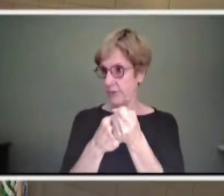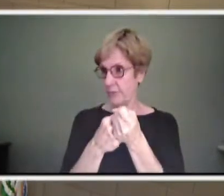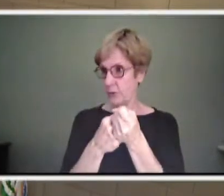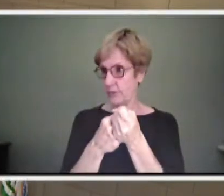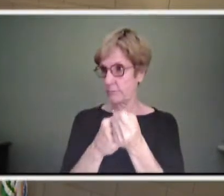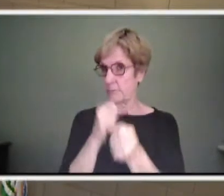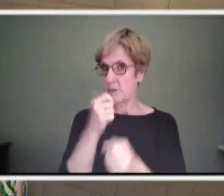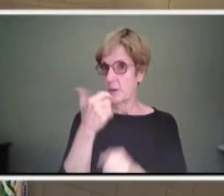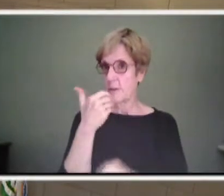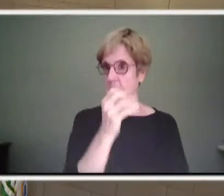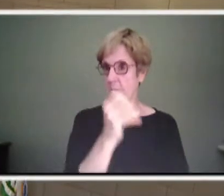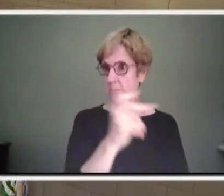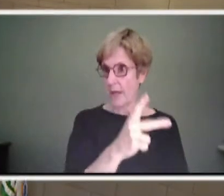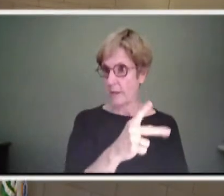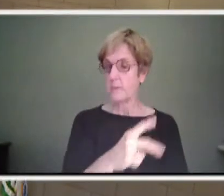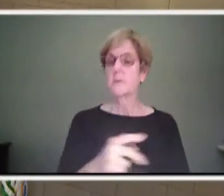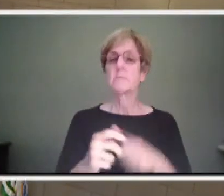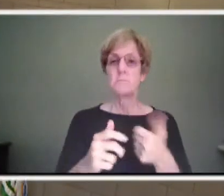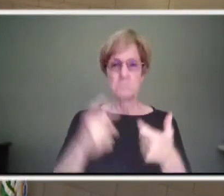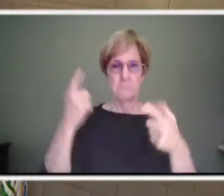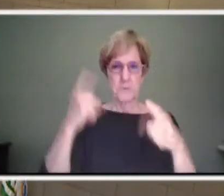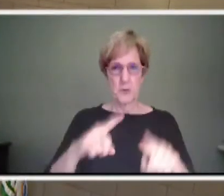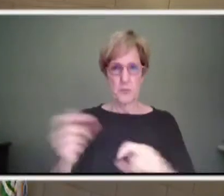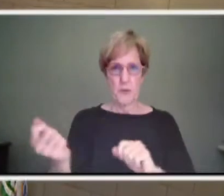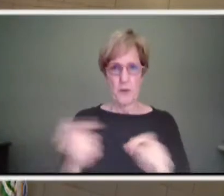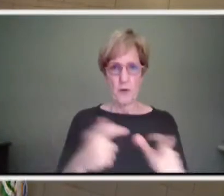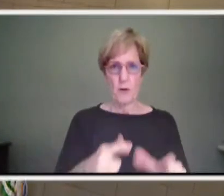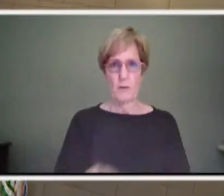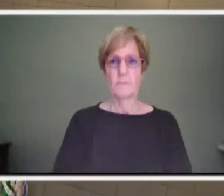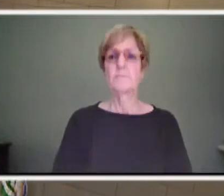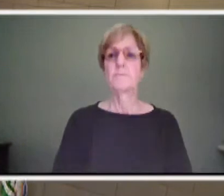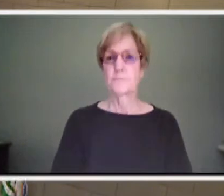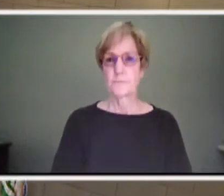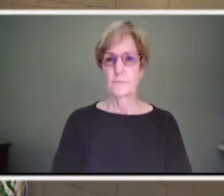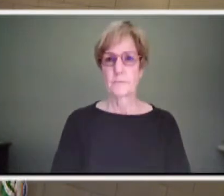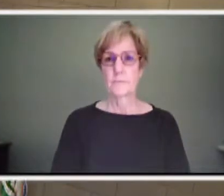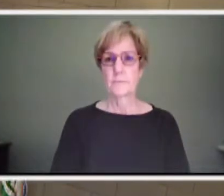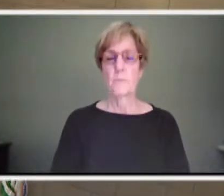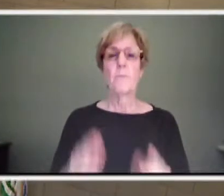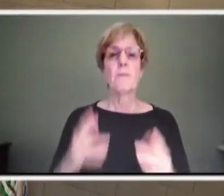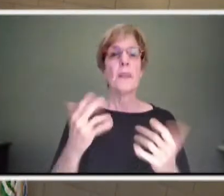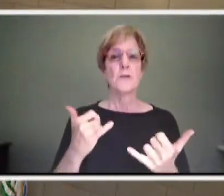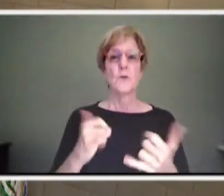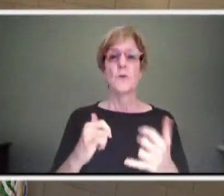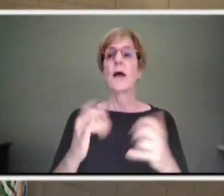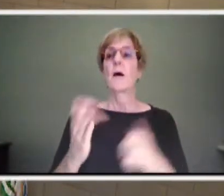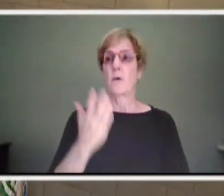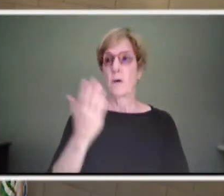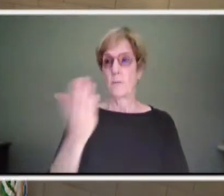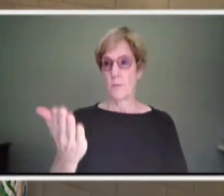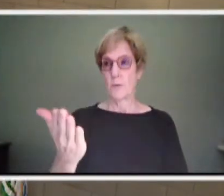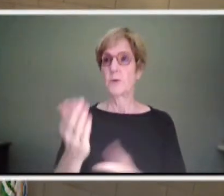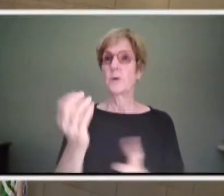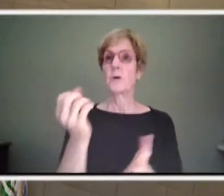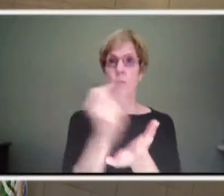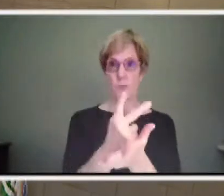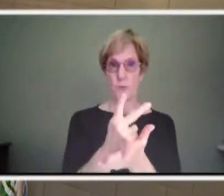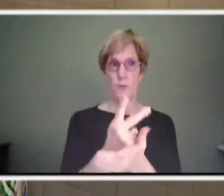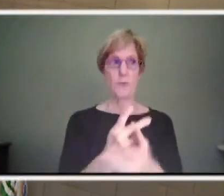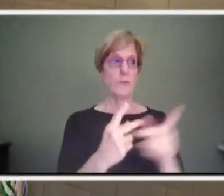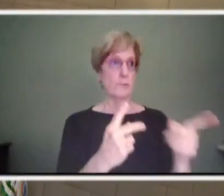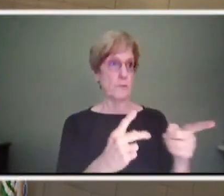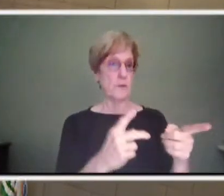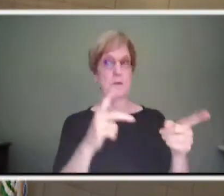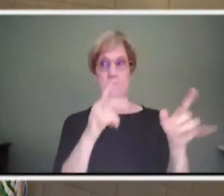raise your hand. That is unanimous. To adopt and approve. Second. Thank you. There's been a motion to approve the petition and adopt the zoning committee statement of consistency